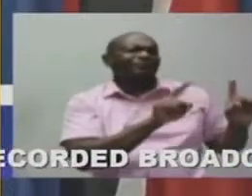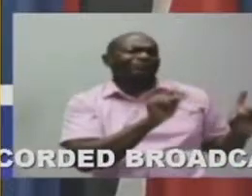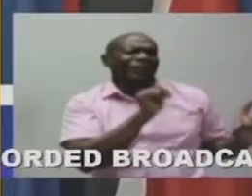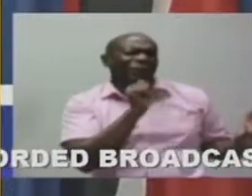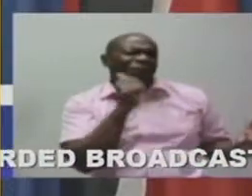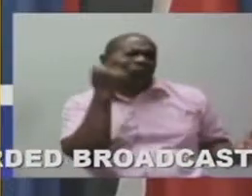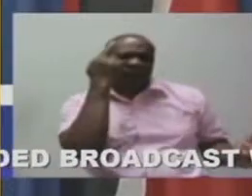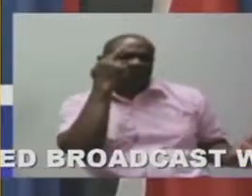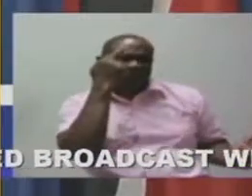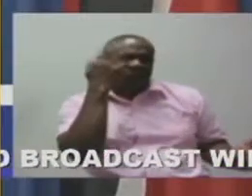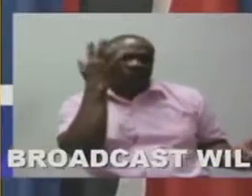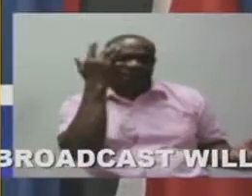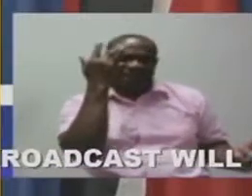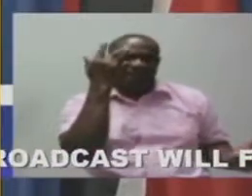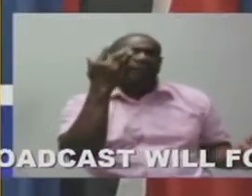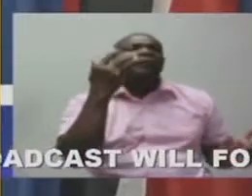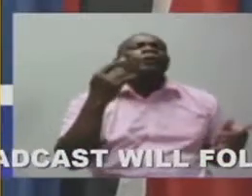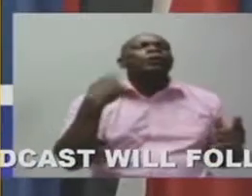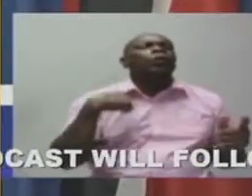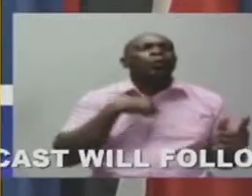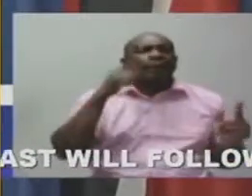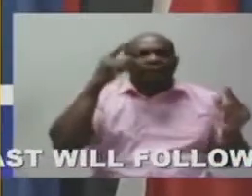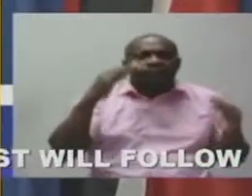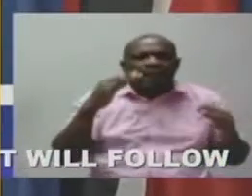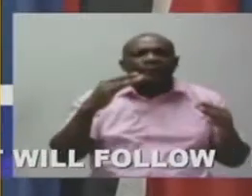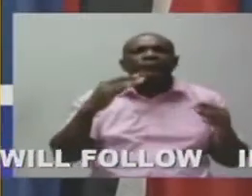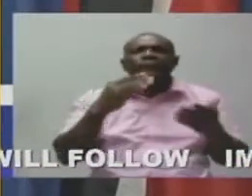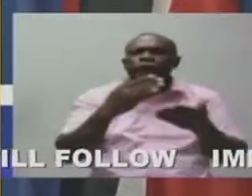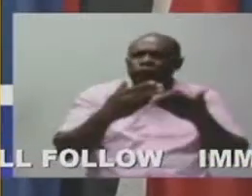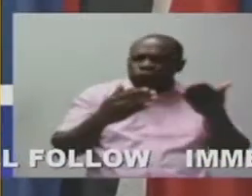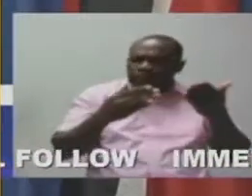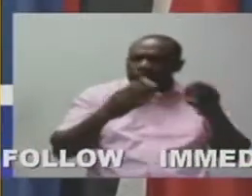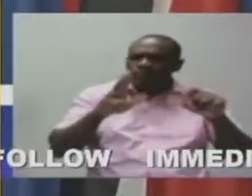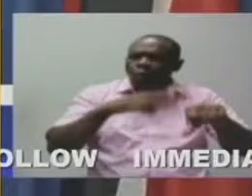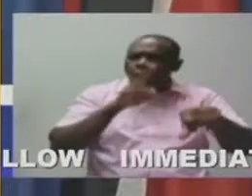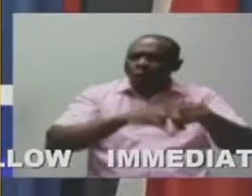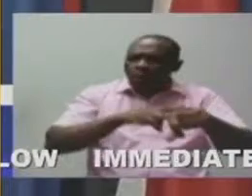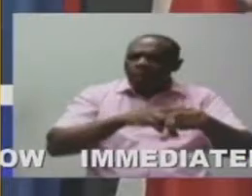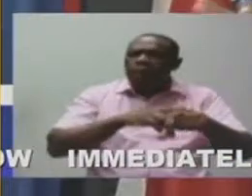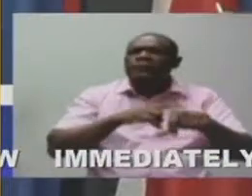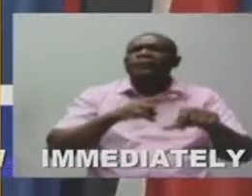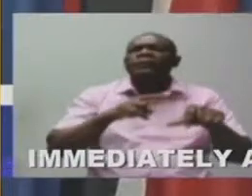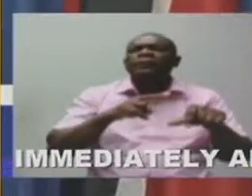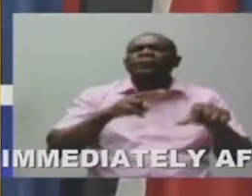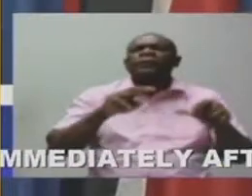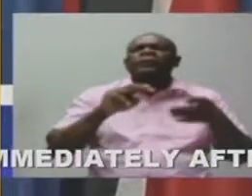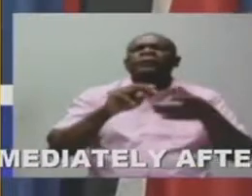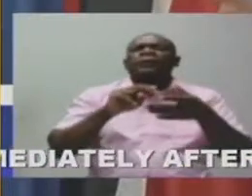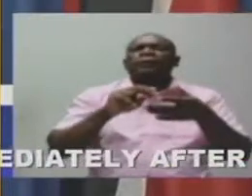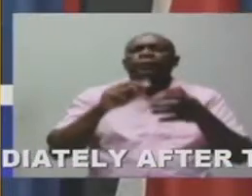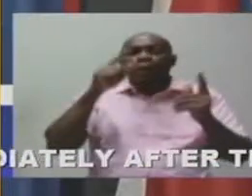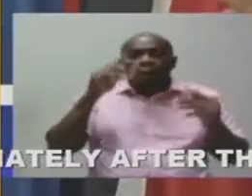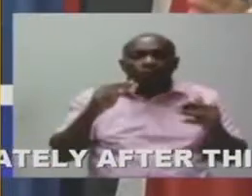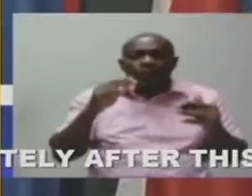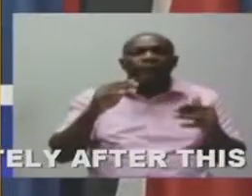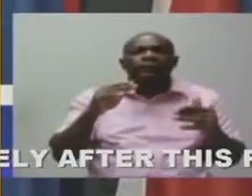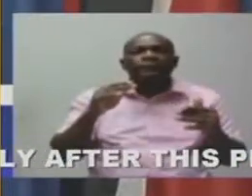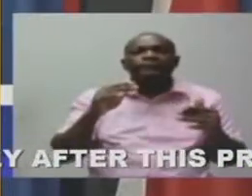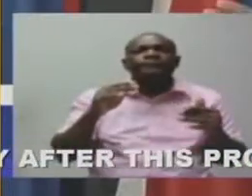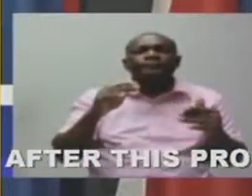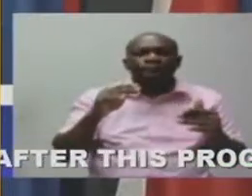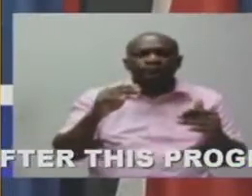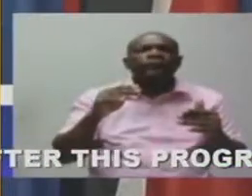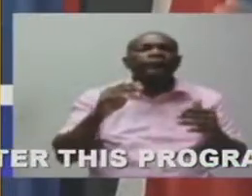normalcy, and the non-restriction would gradually take the business